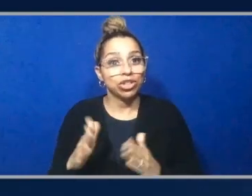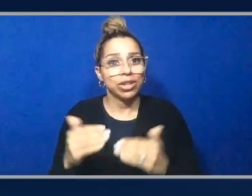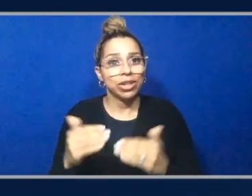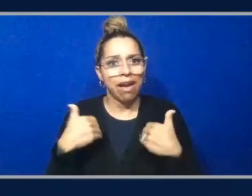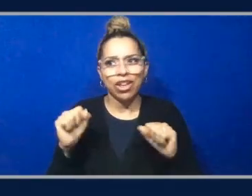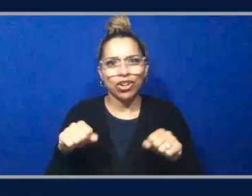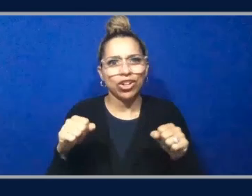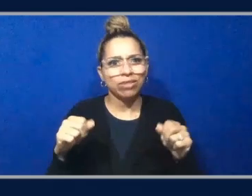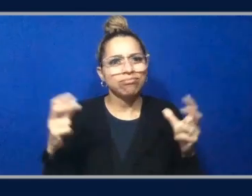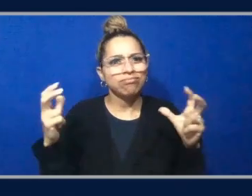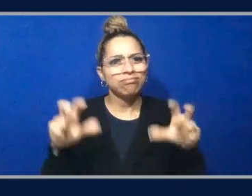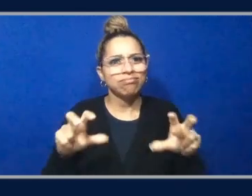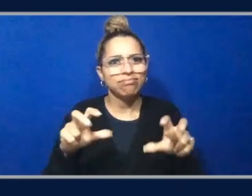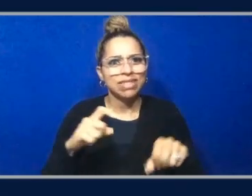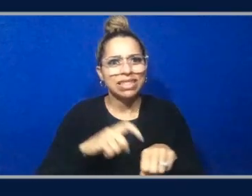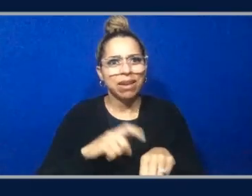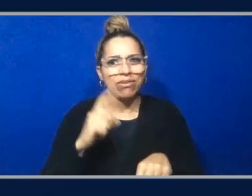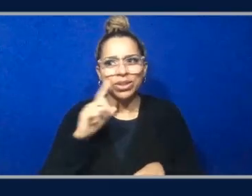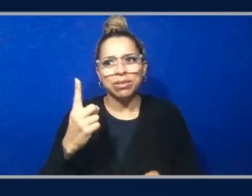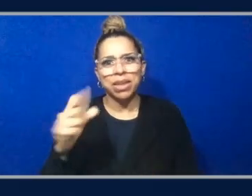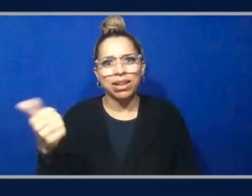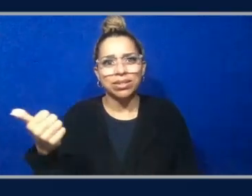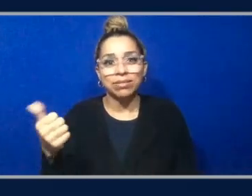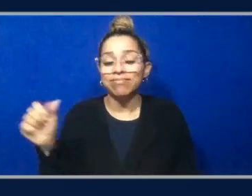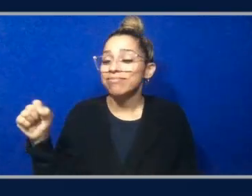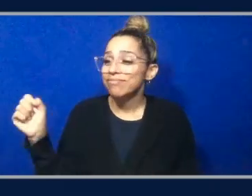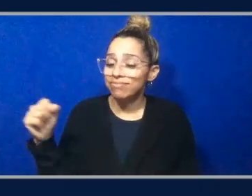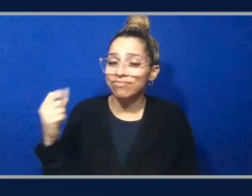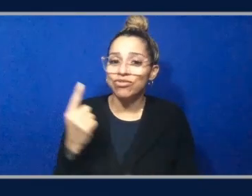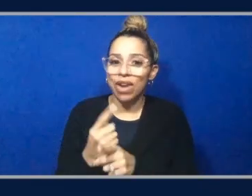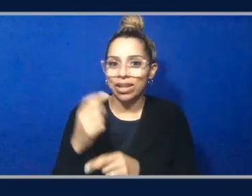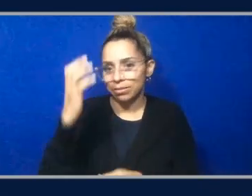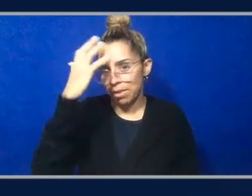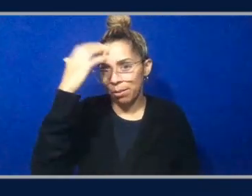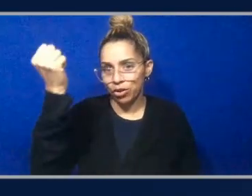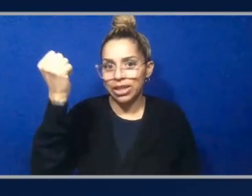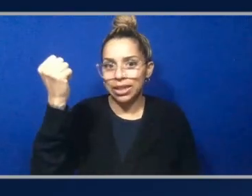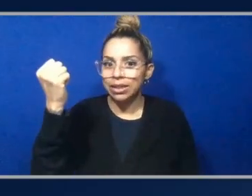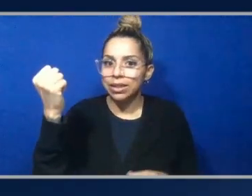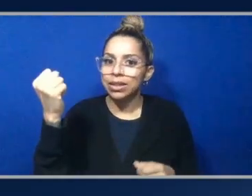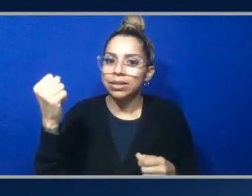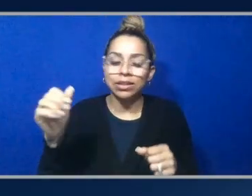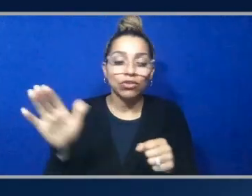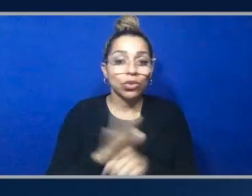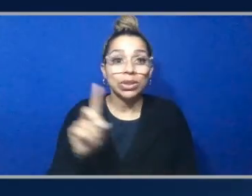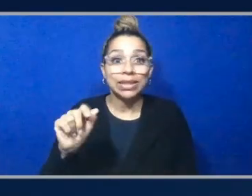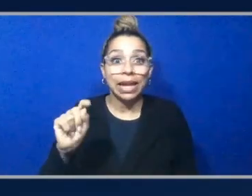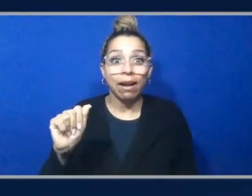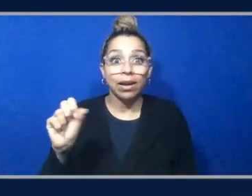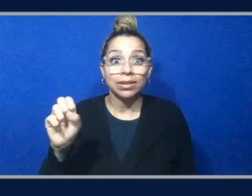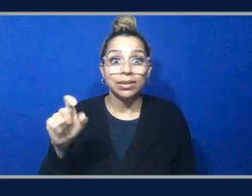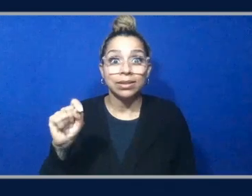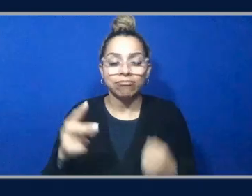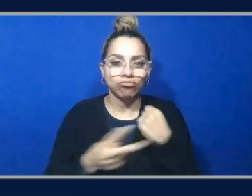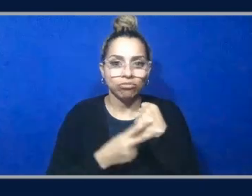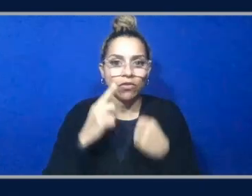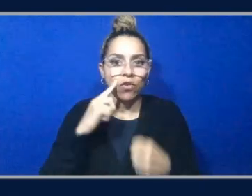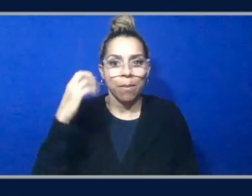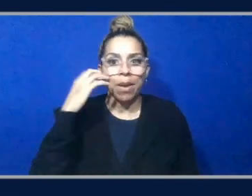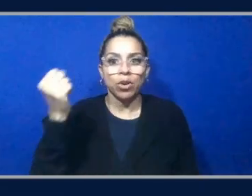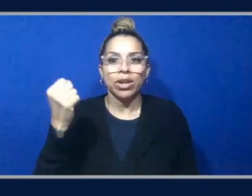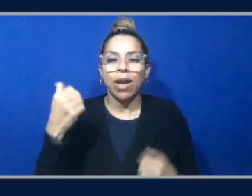Yeah, for sure. Yeah, MemoryDB is in memory. Like the entire data set is in memory, so you'll get extreme performance, like really low latency, really